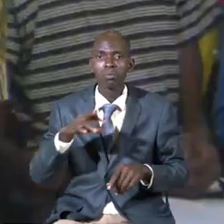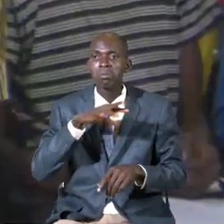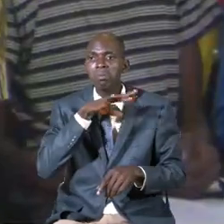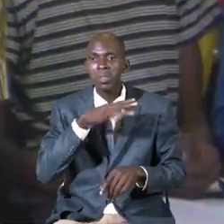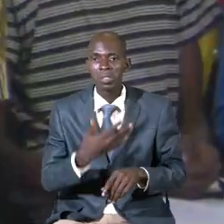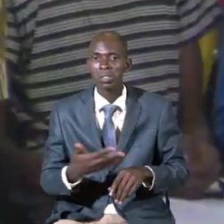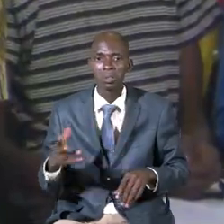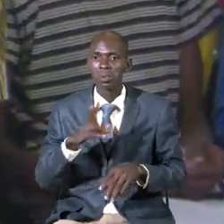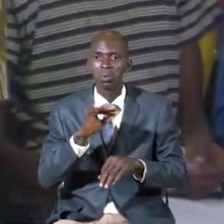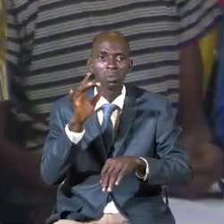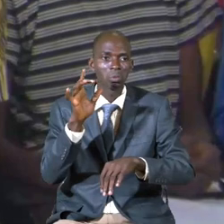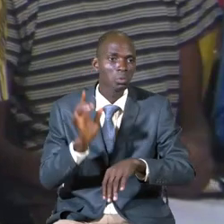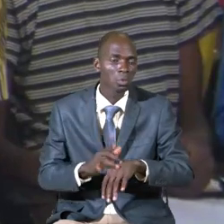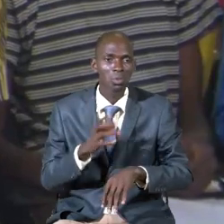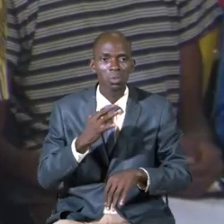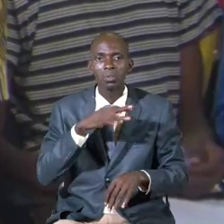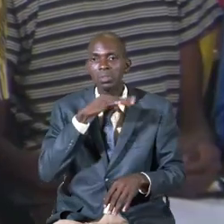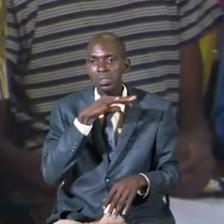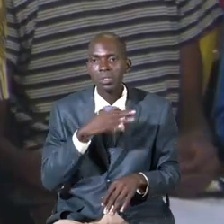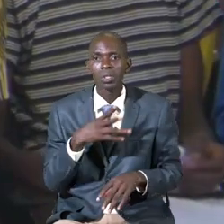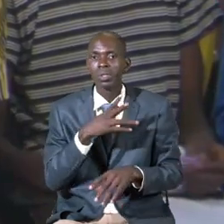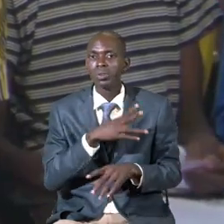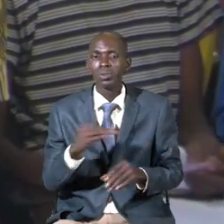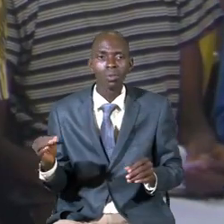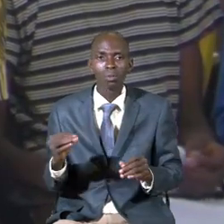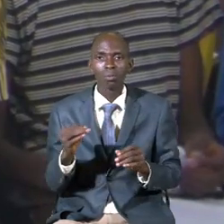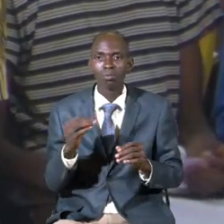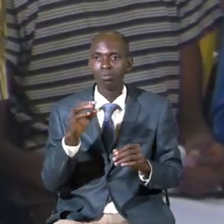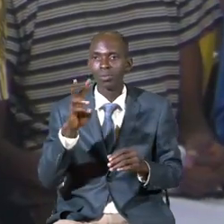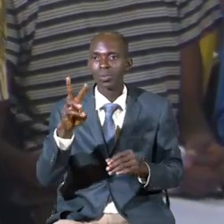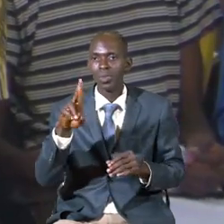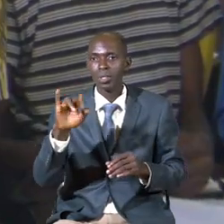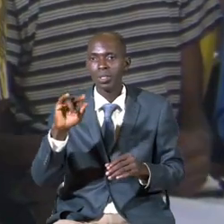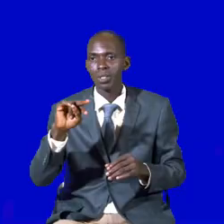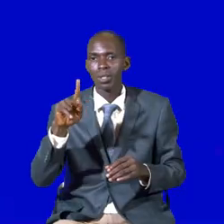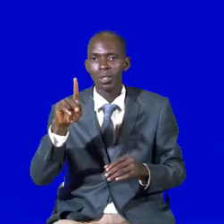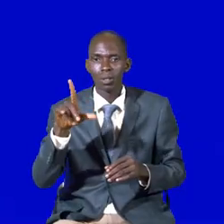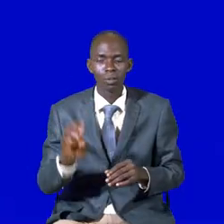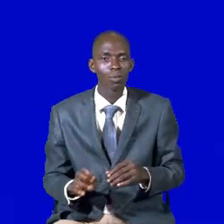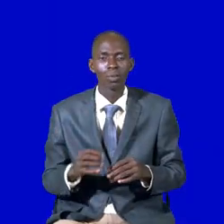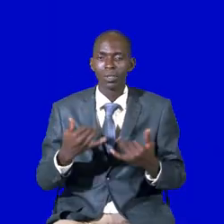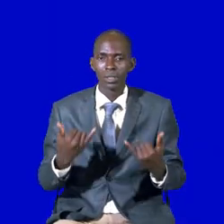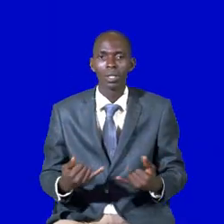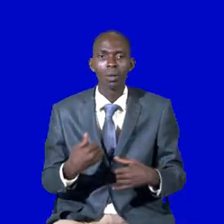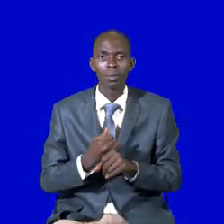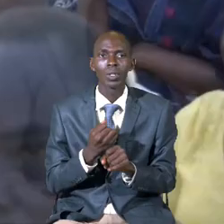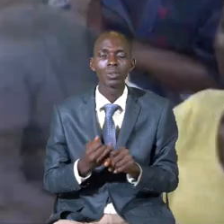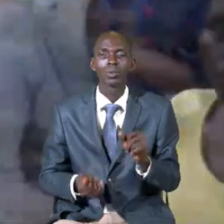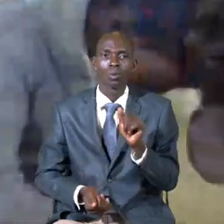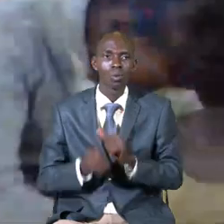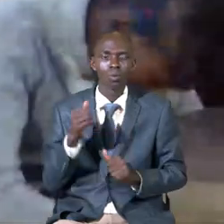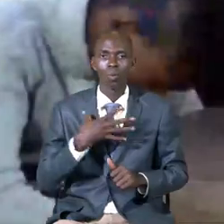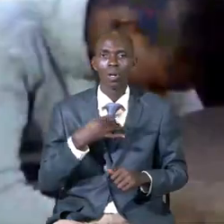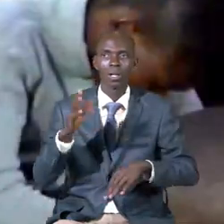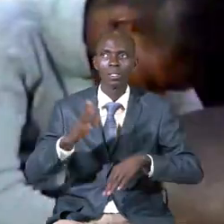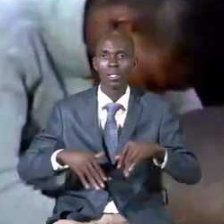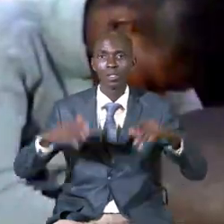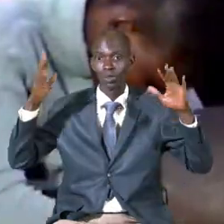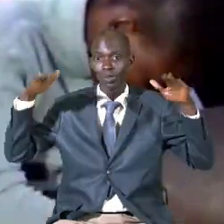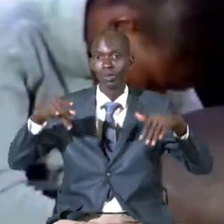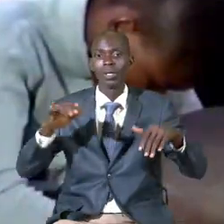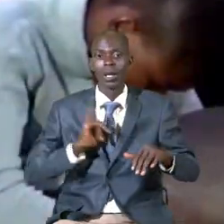stain nothing no wrinkle whiter than snow i rejoice with you your life